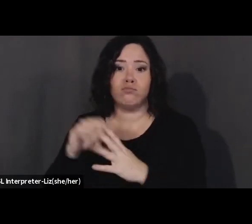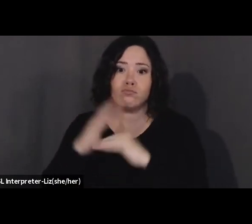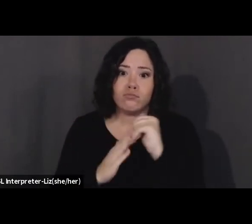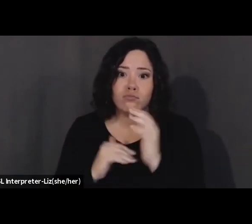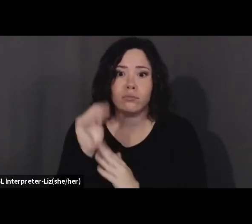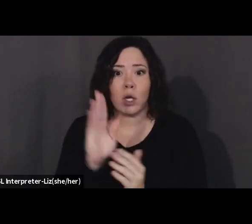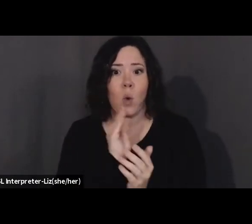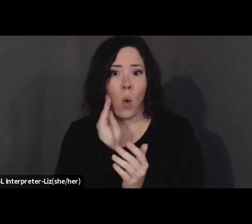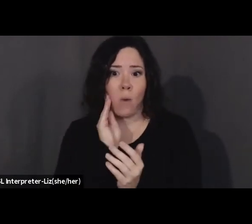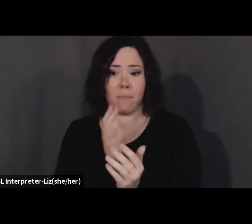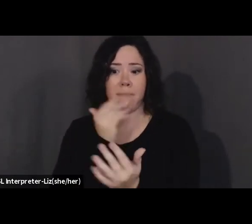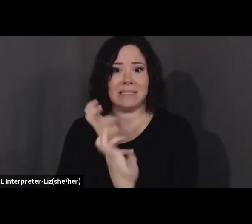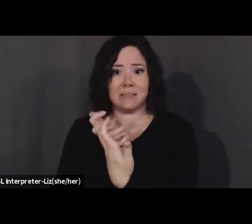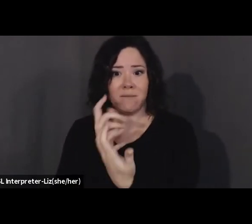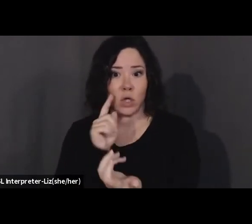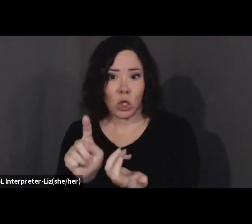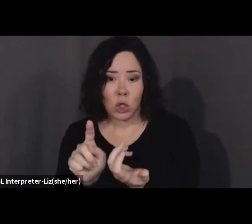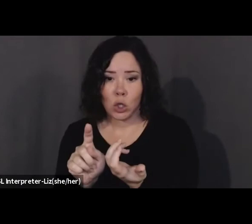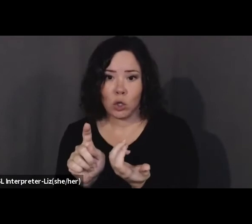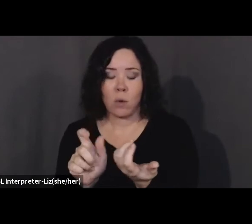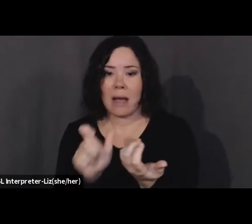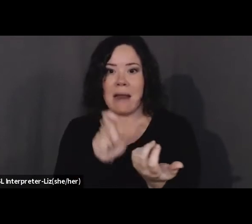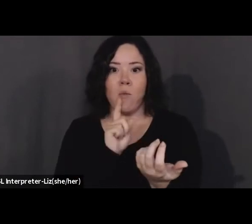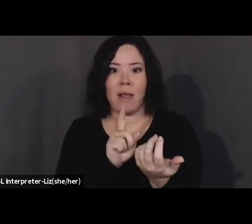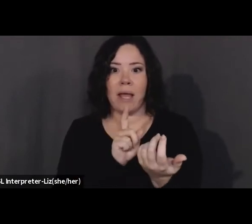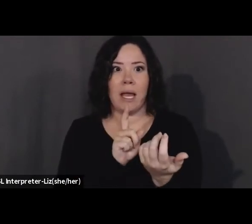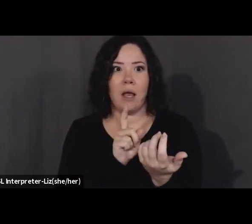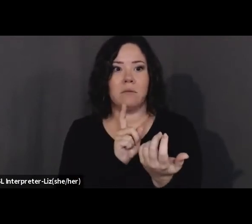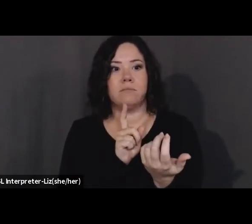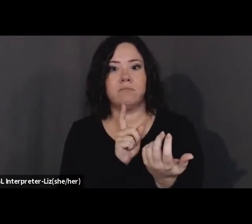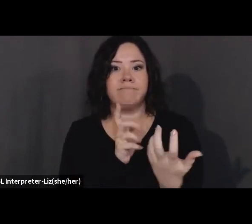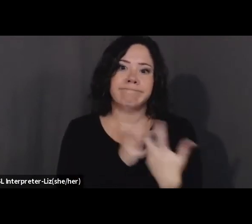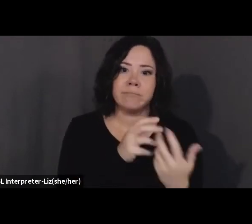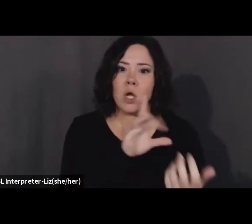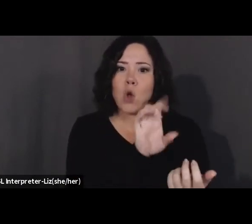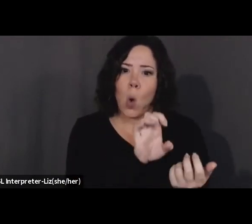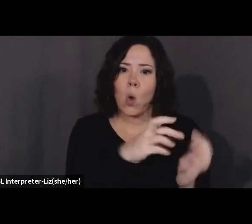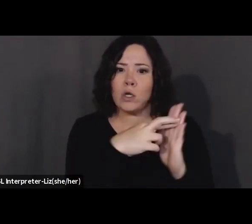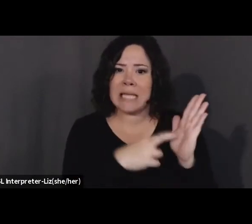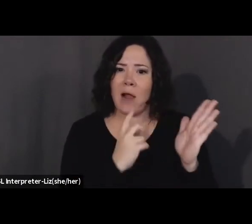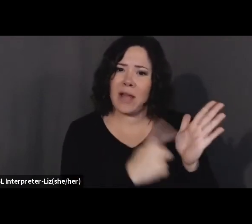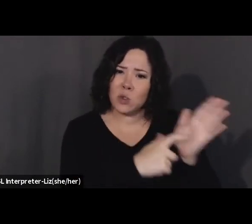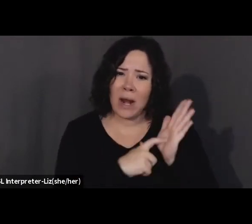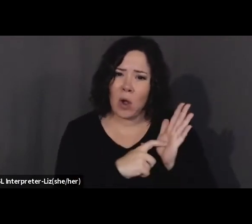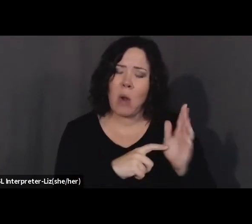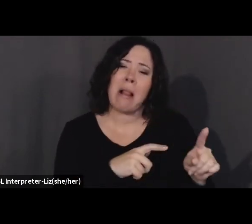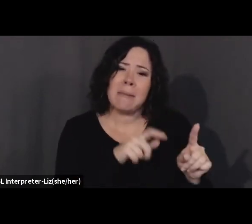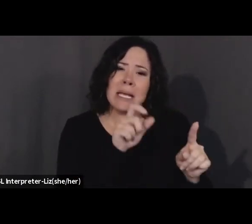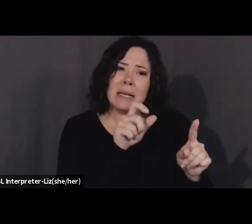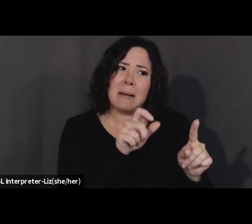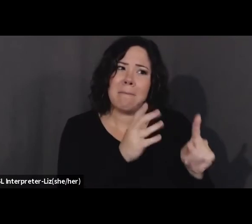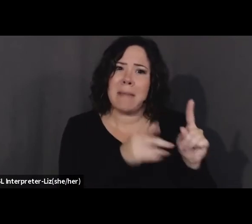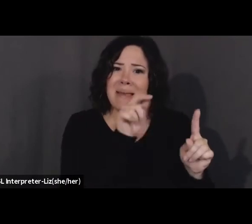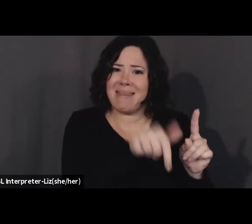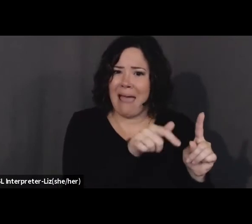you, and not necessarily to a code or standard that is critical, but not necessarily suitable for